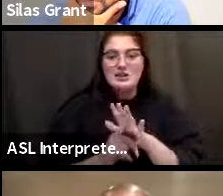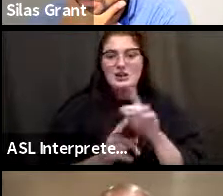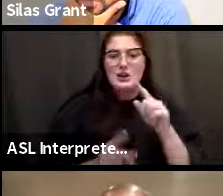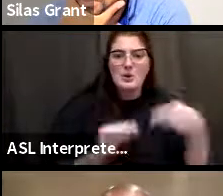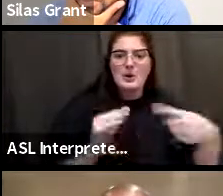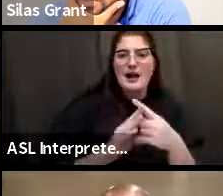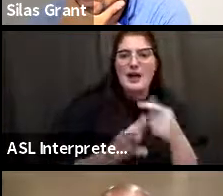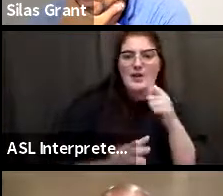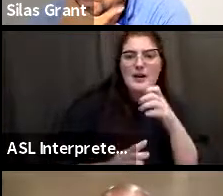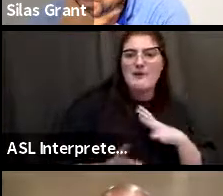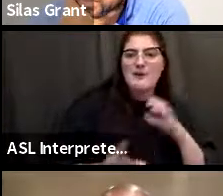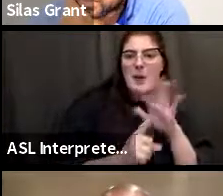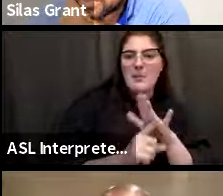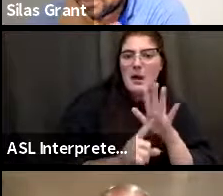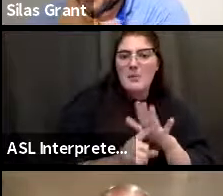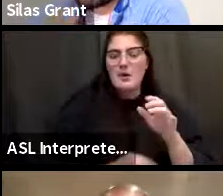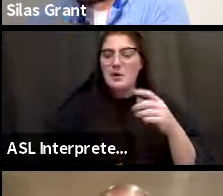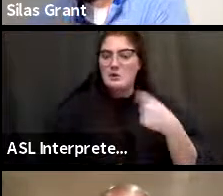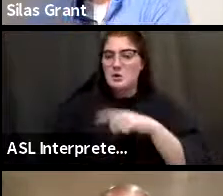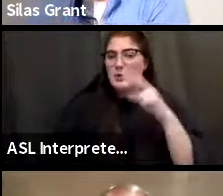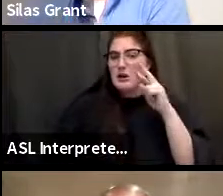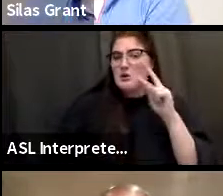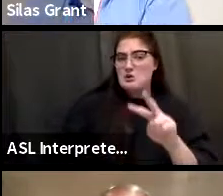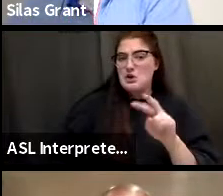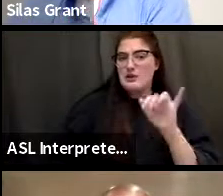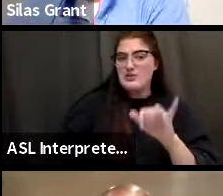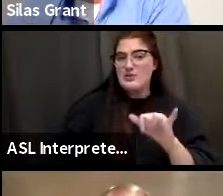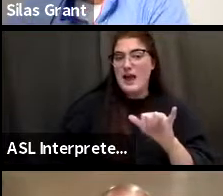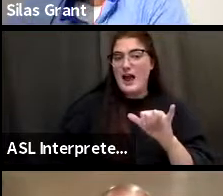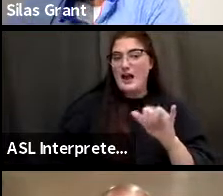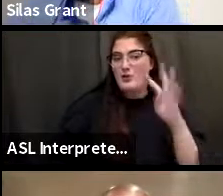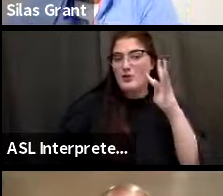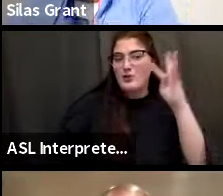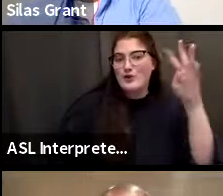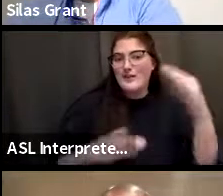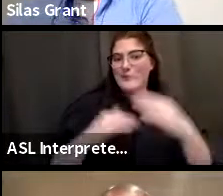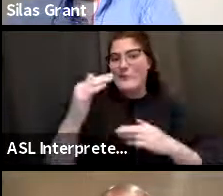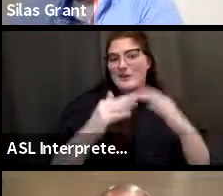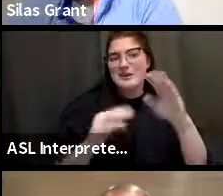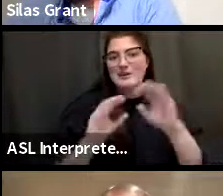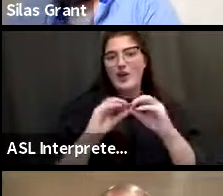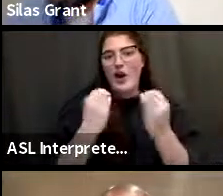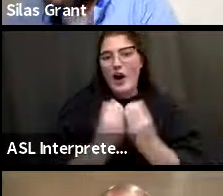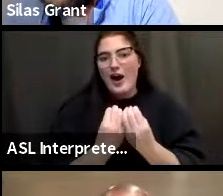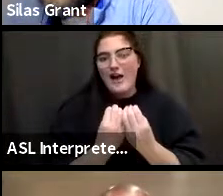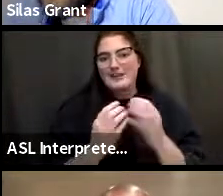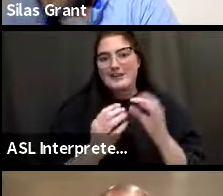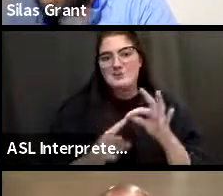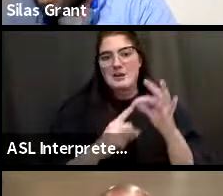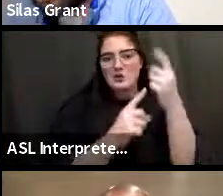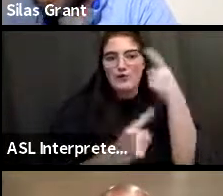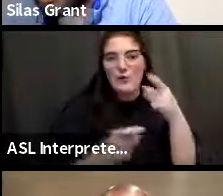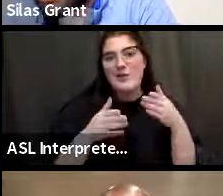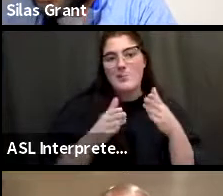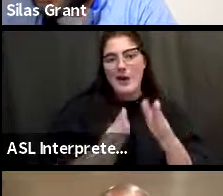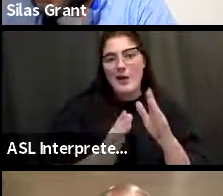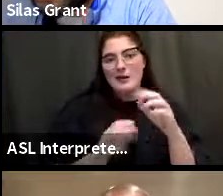Well, we looked at that in the inception of building the office, especially for the Pathways program. We do work